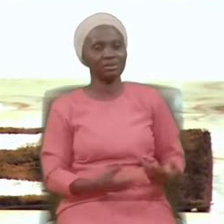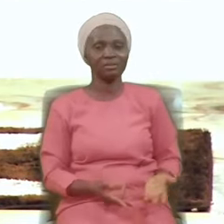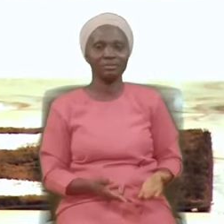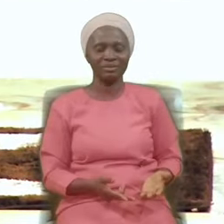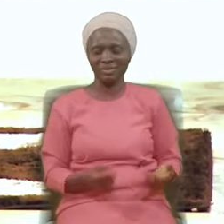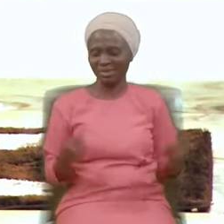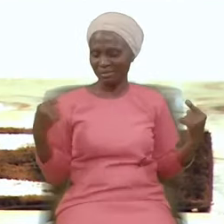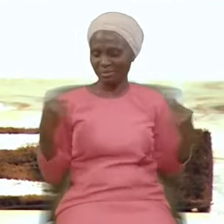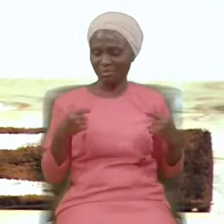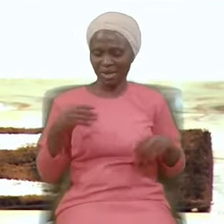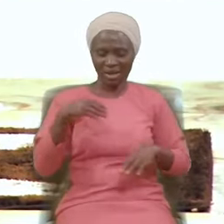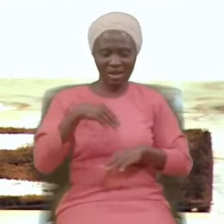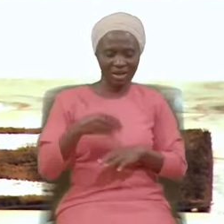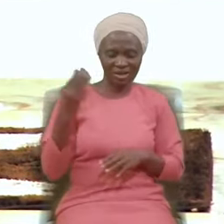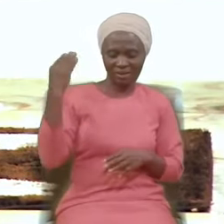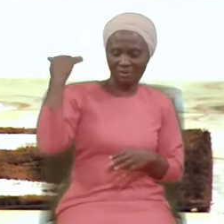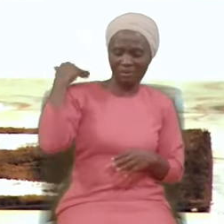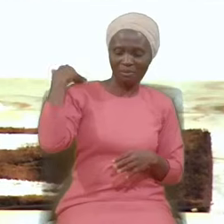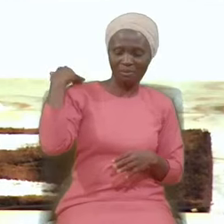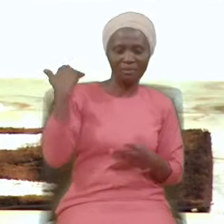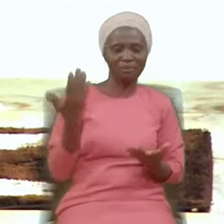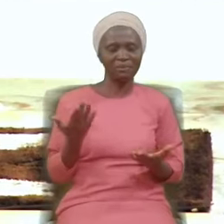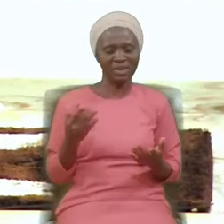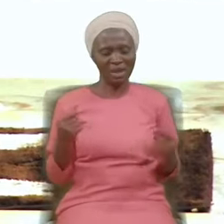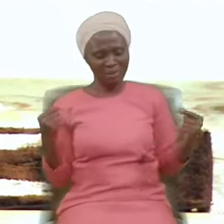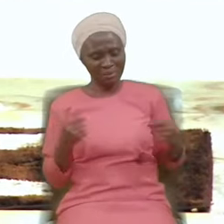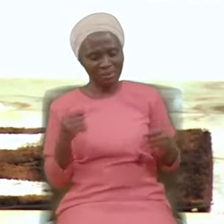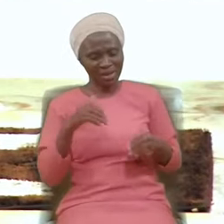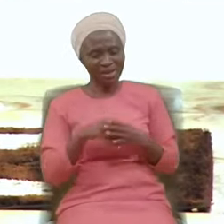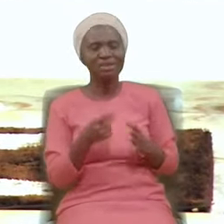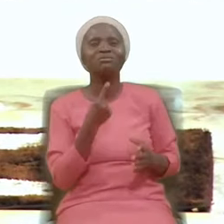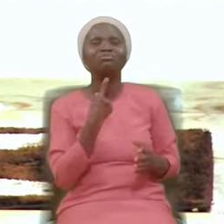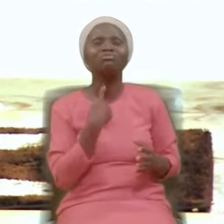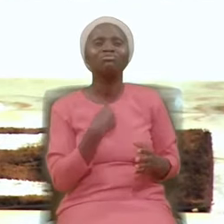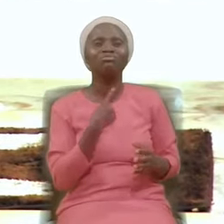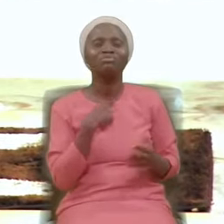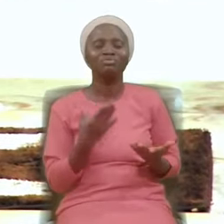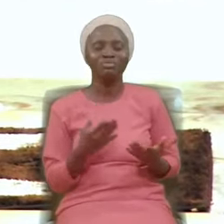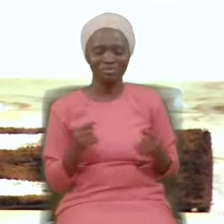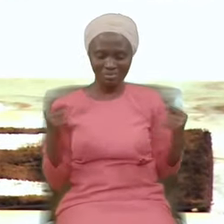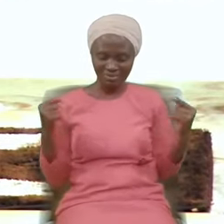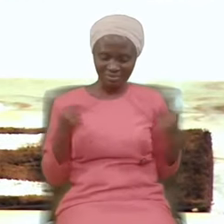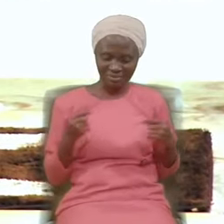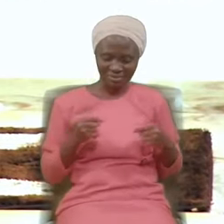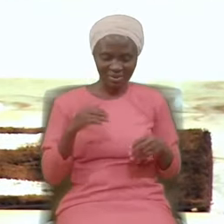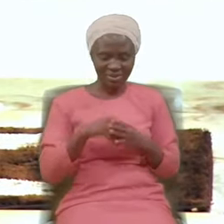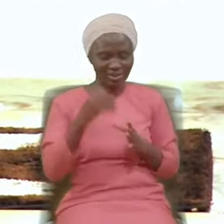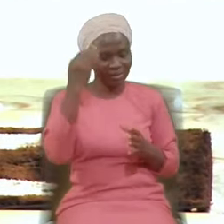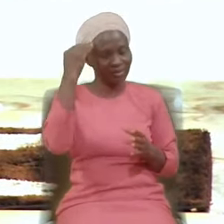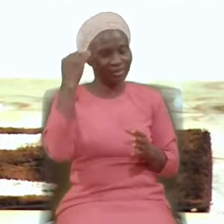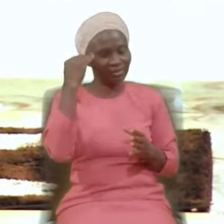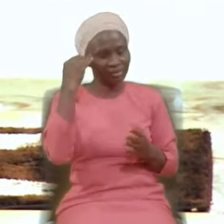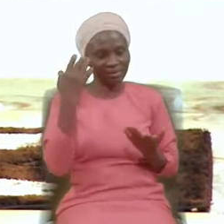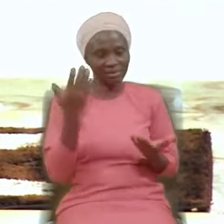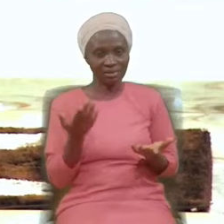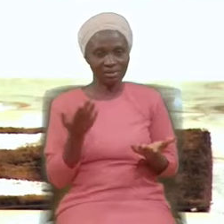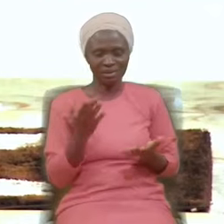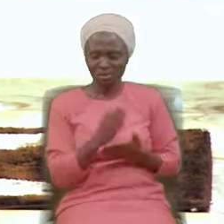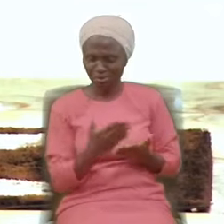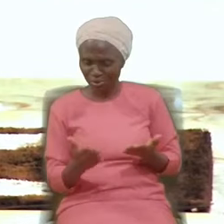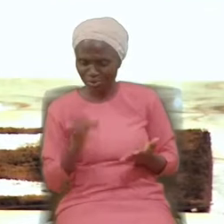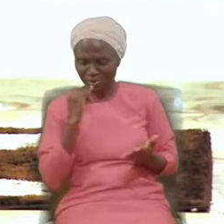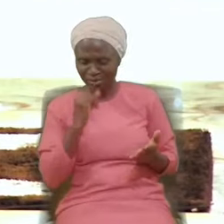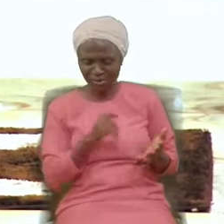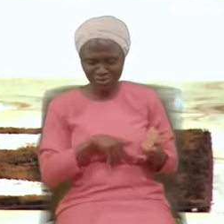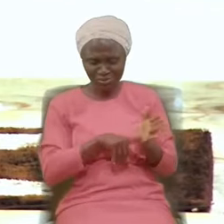at the back. There's pain in the throat. There's pain in the head. Something is